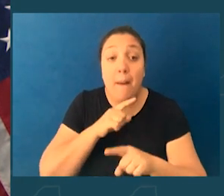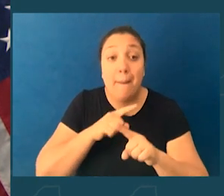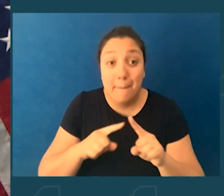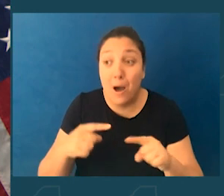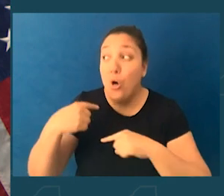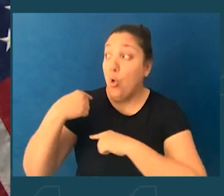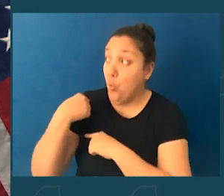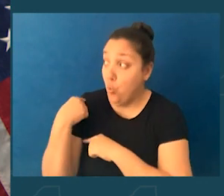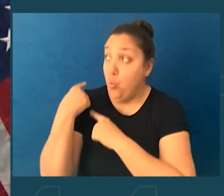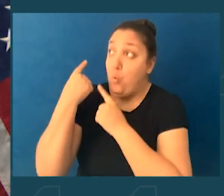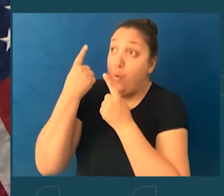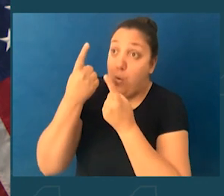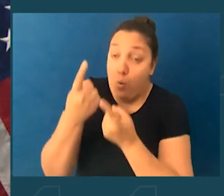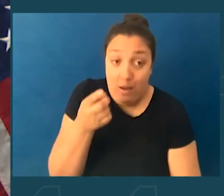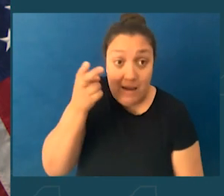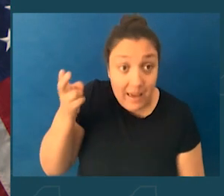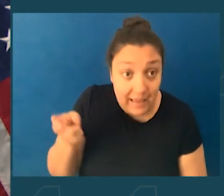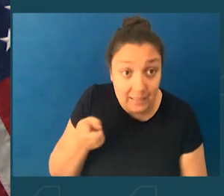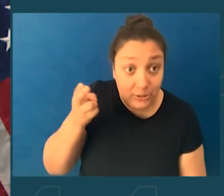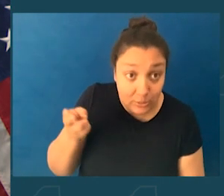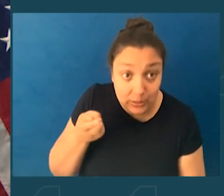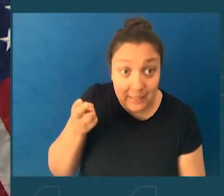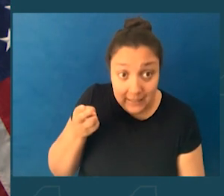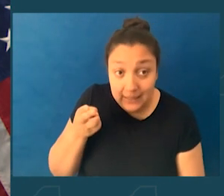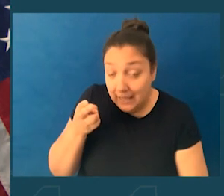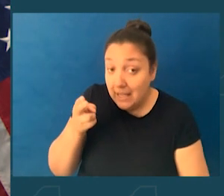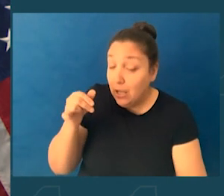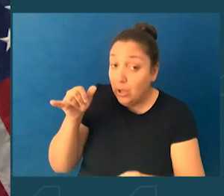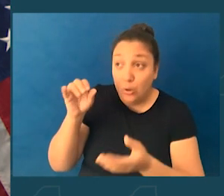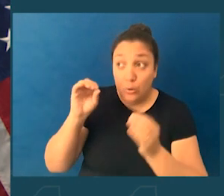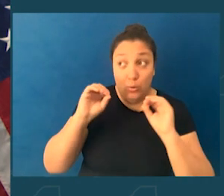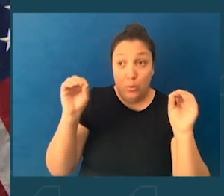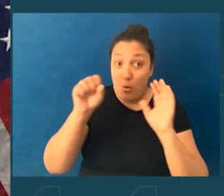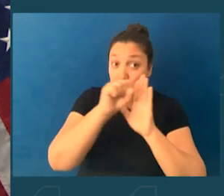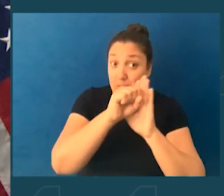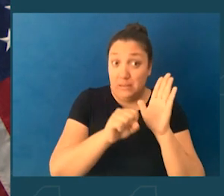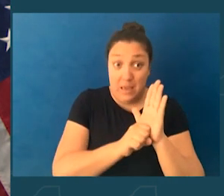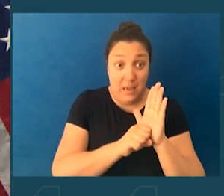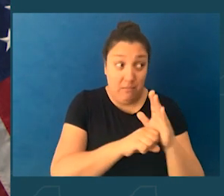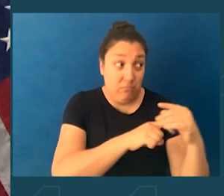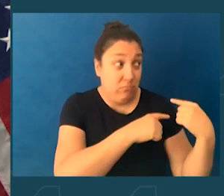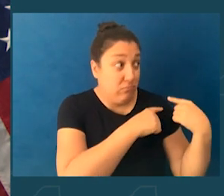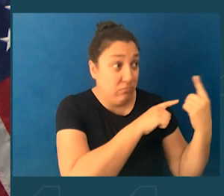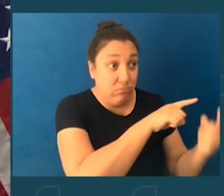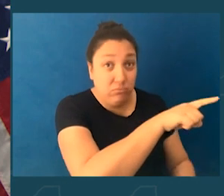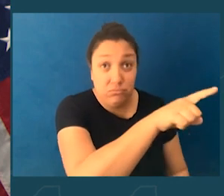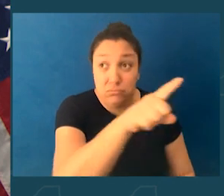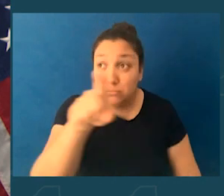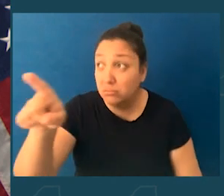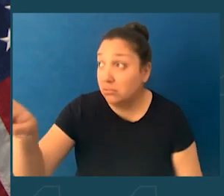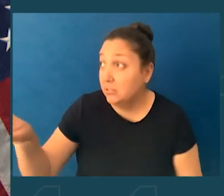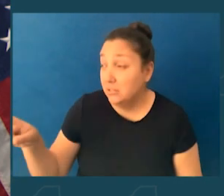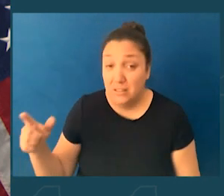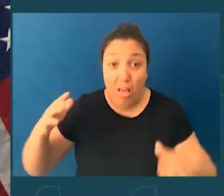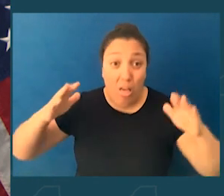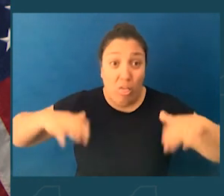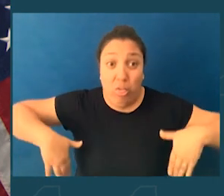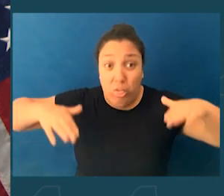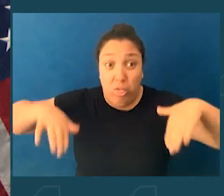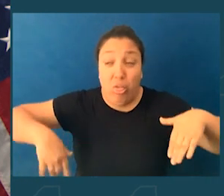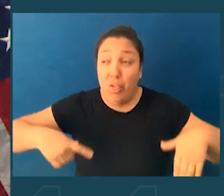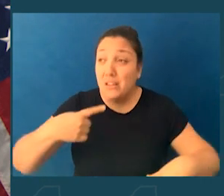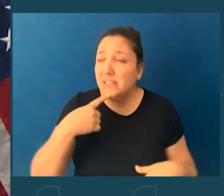no state has really leaned hard into saying, we're going to help, we're going to find solutions. We are part of